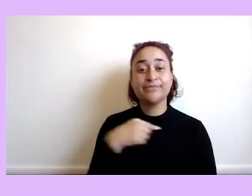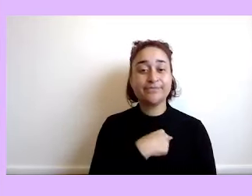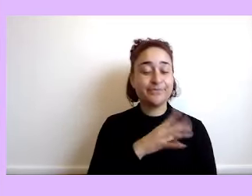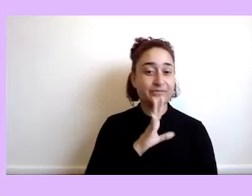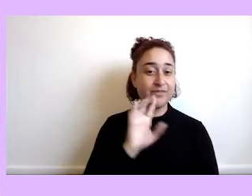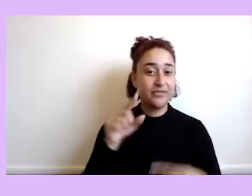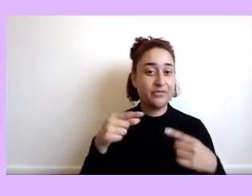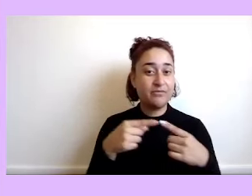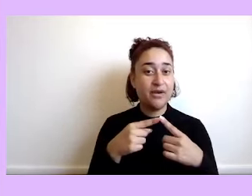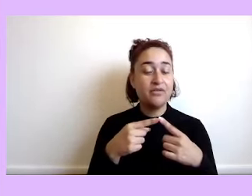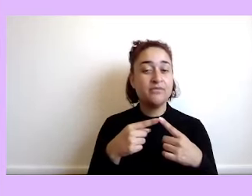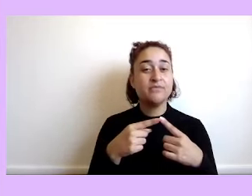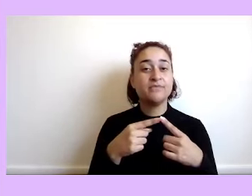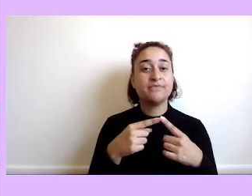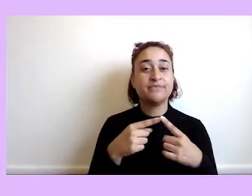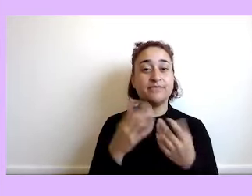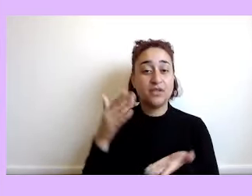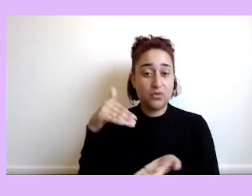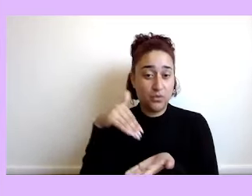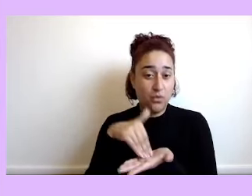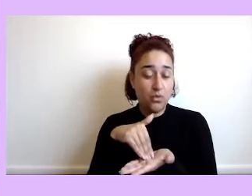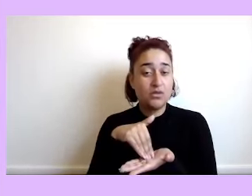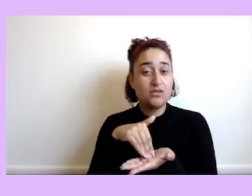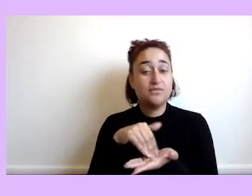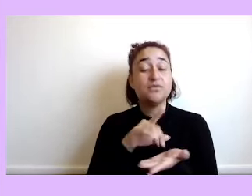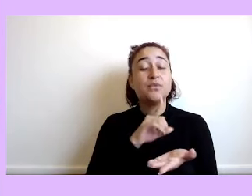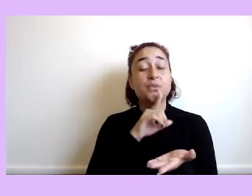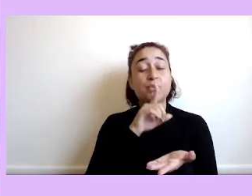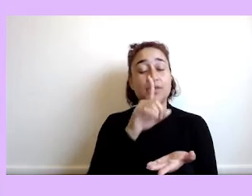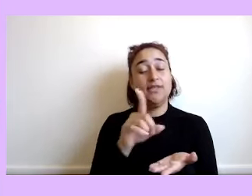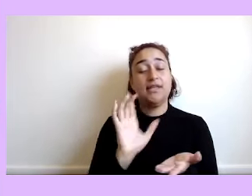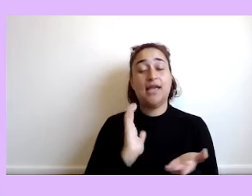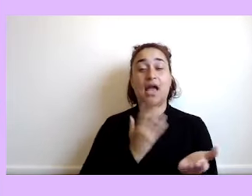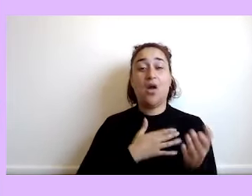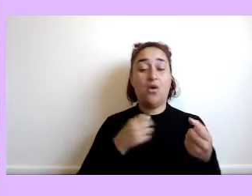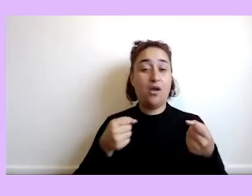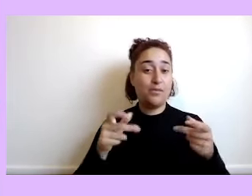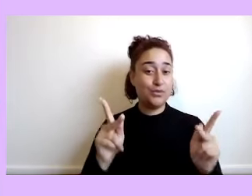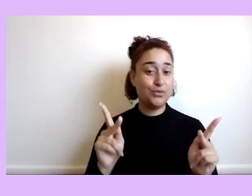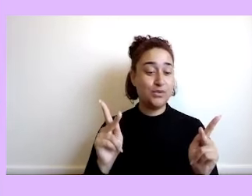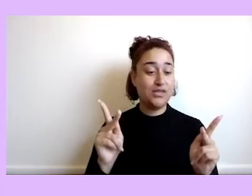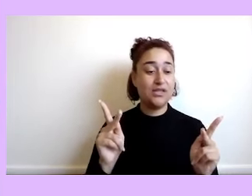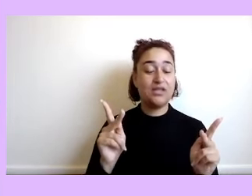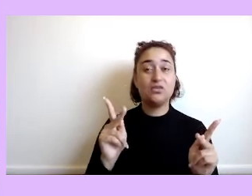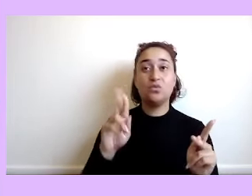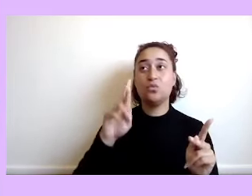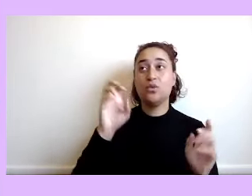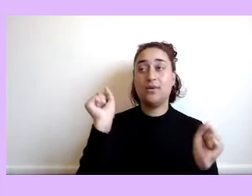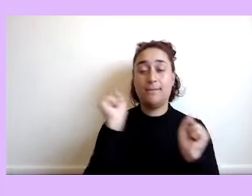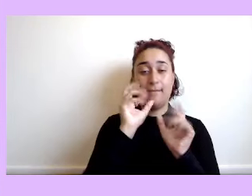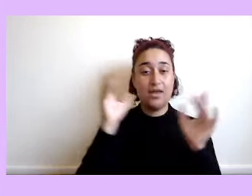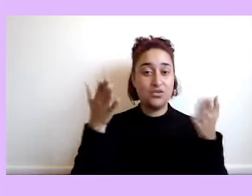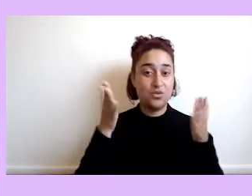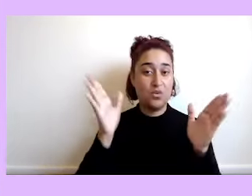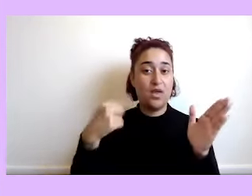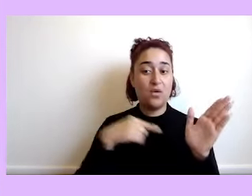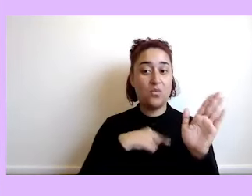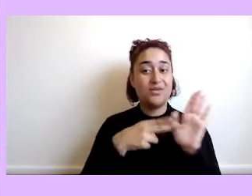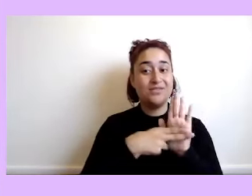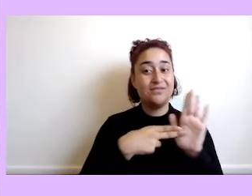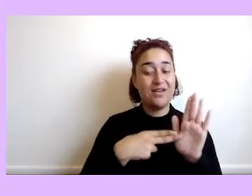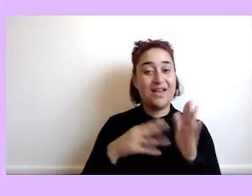to me, like at its core, is really just our opportunity to reimagine the way we define